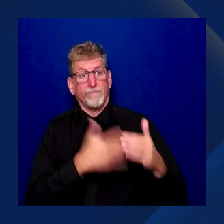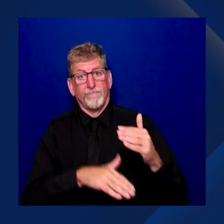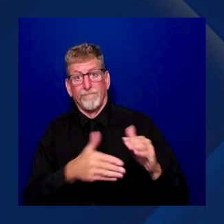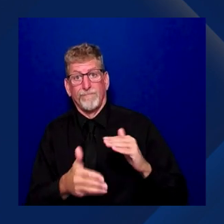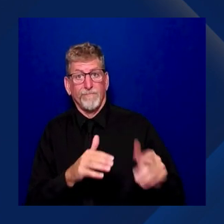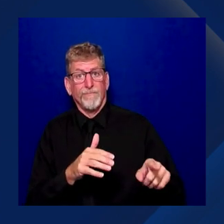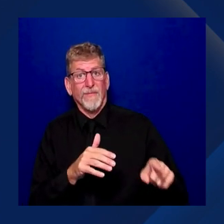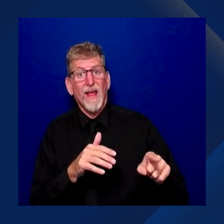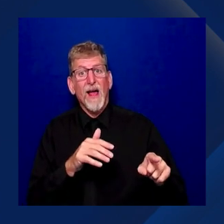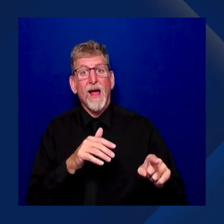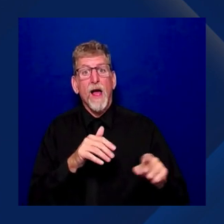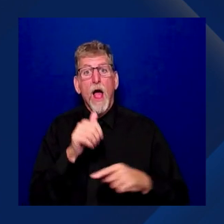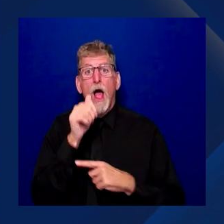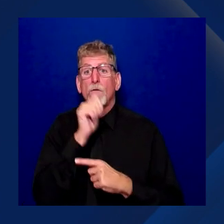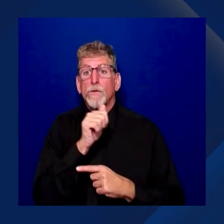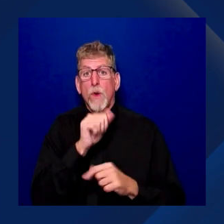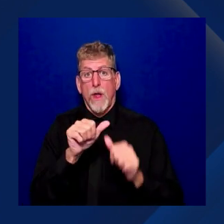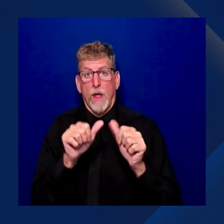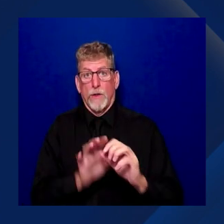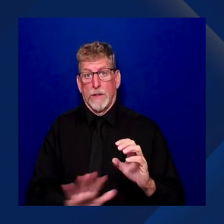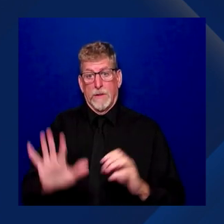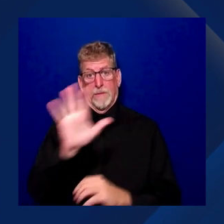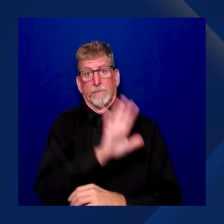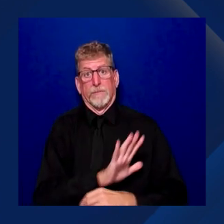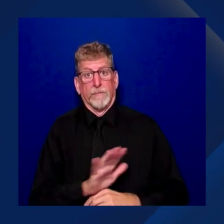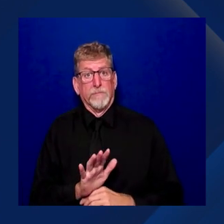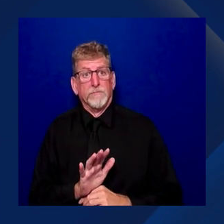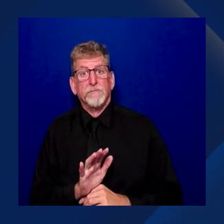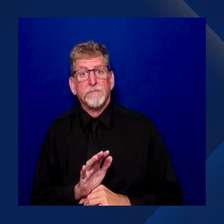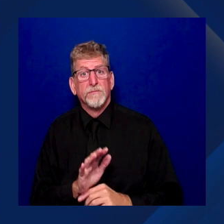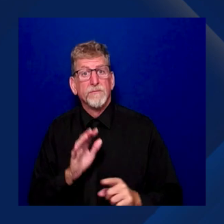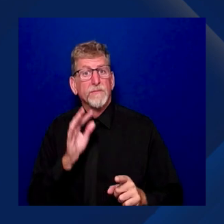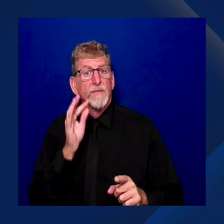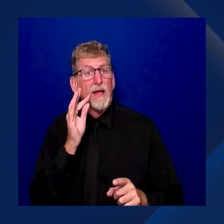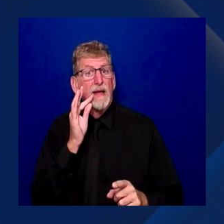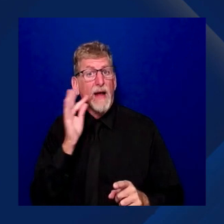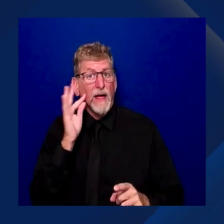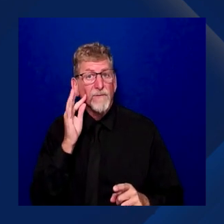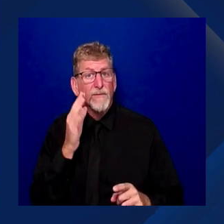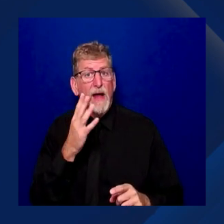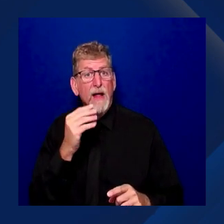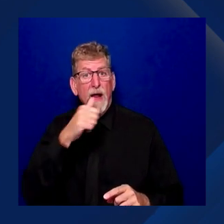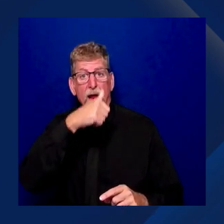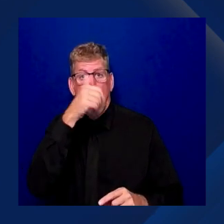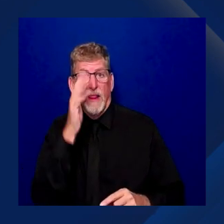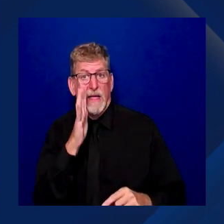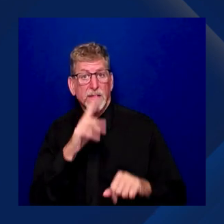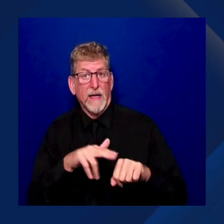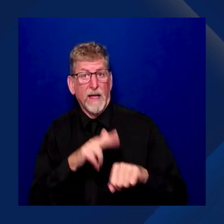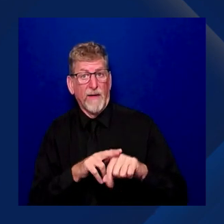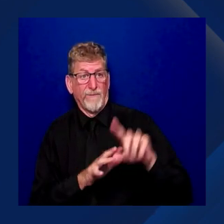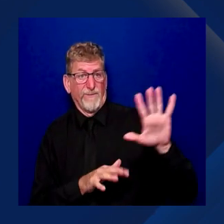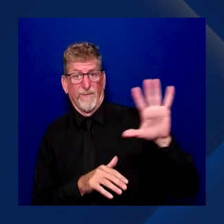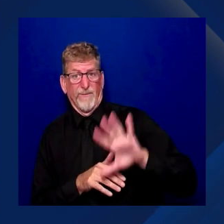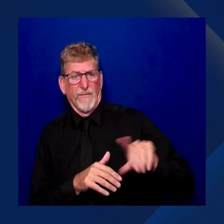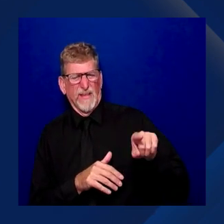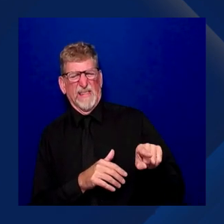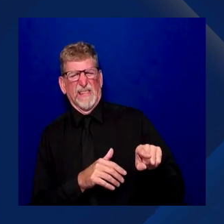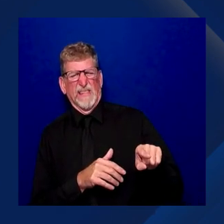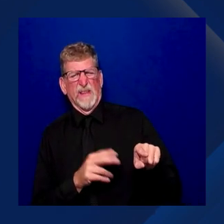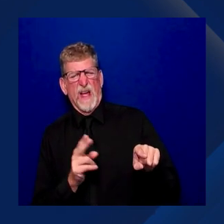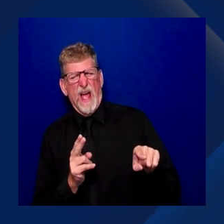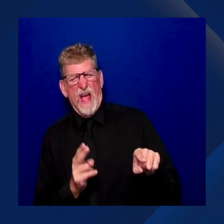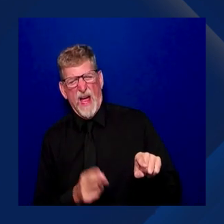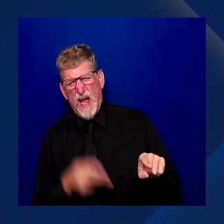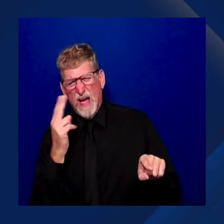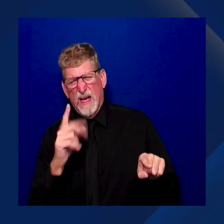pregnancy-associated maternal mortality ratio, and 100% of these deaths were considered to be preventable. The severe maternal morbidity rate